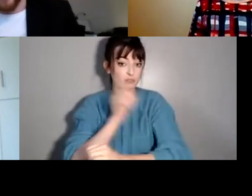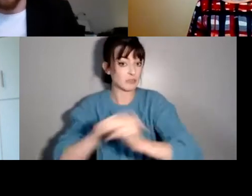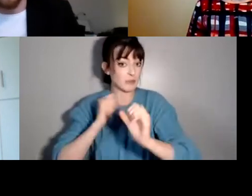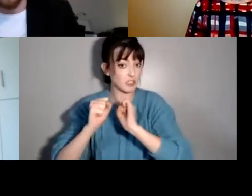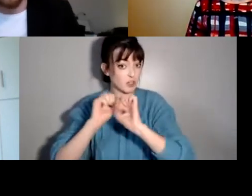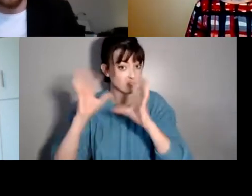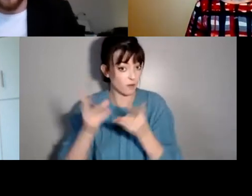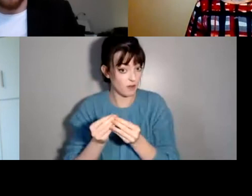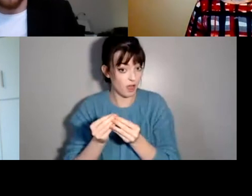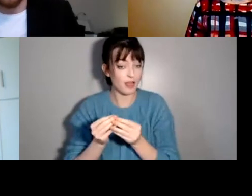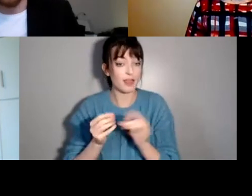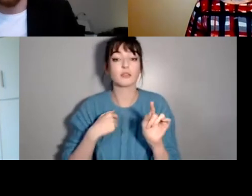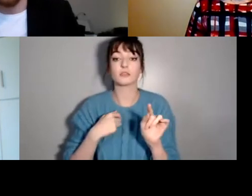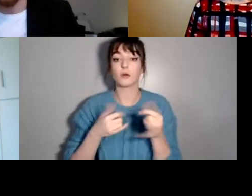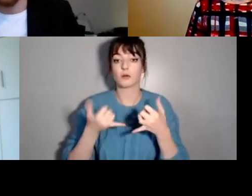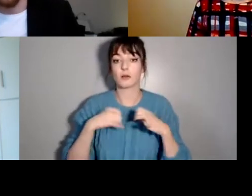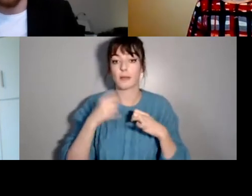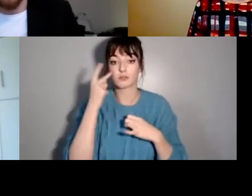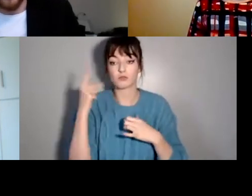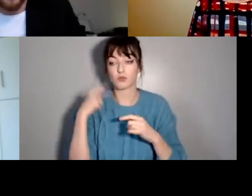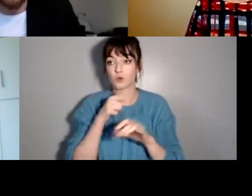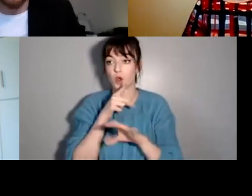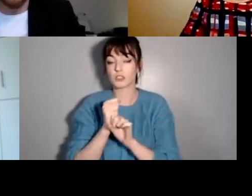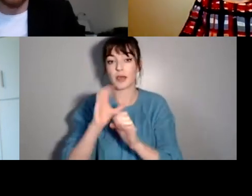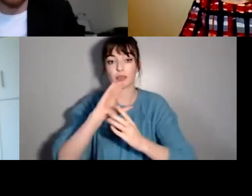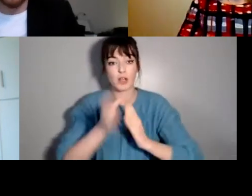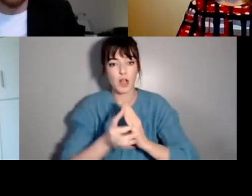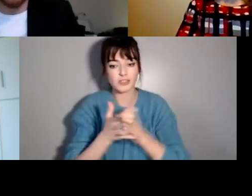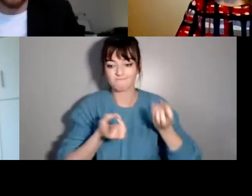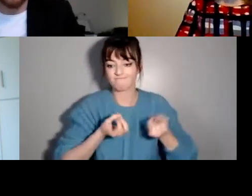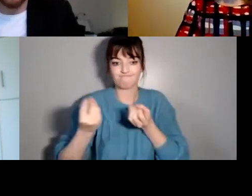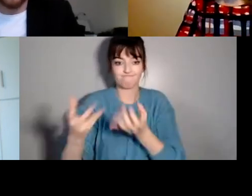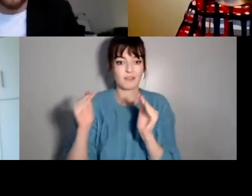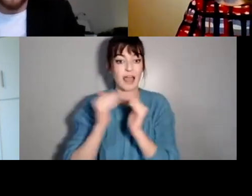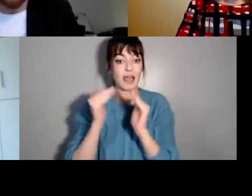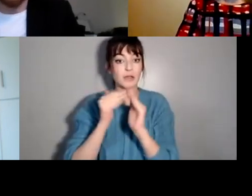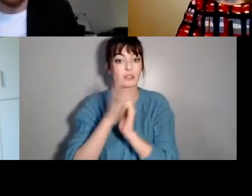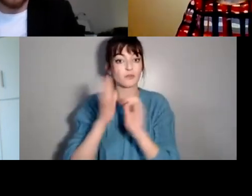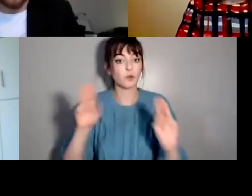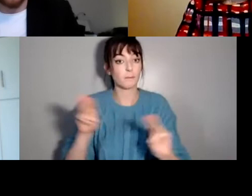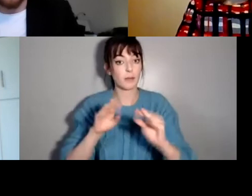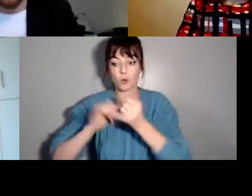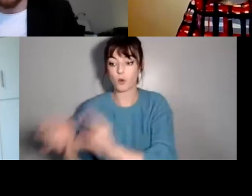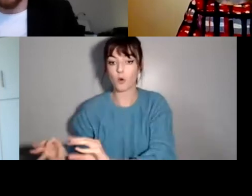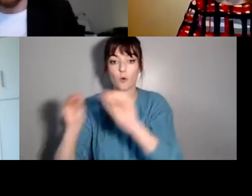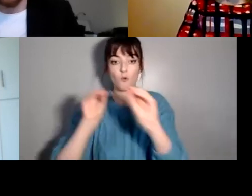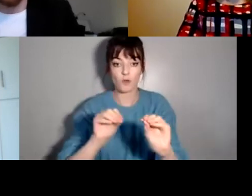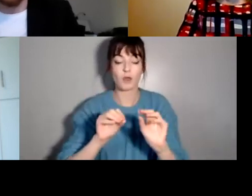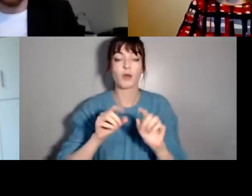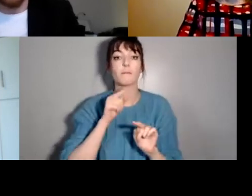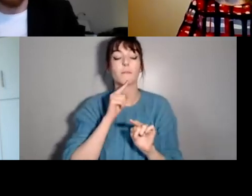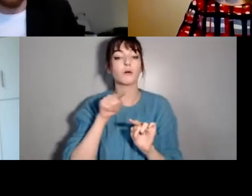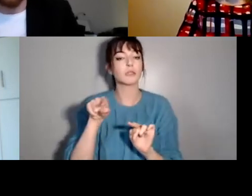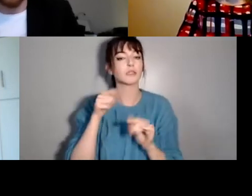for example, the capital costs associated with providing houses for individuals that do transition. But this is very much